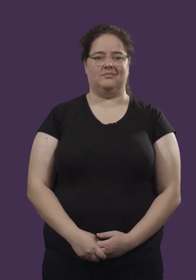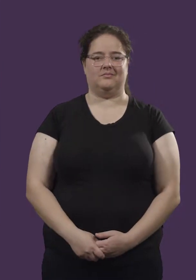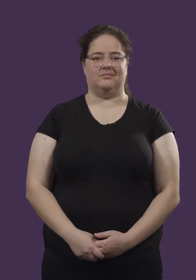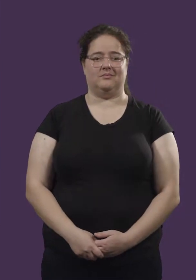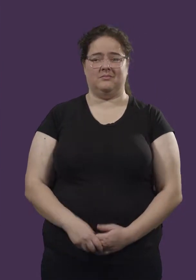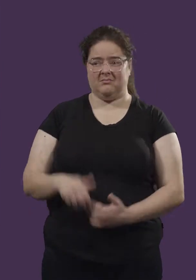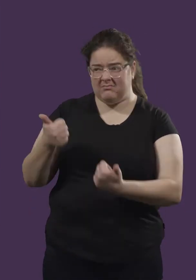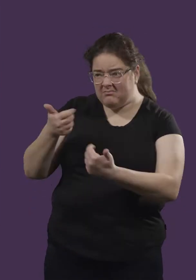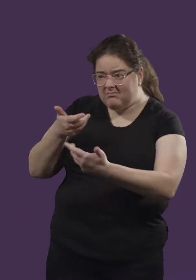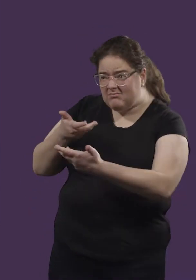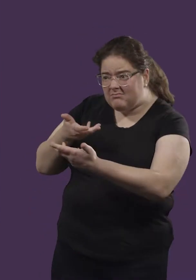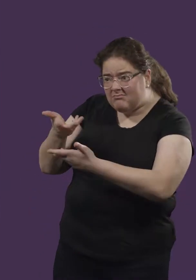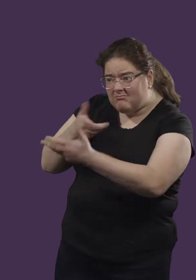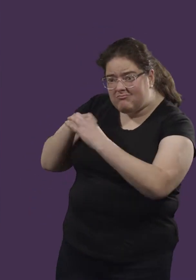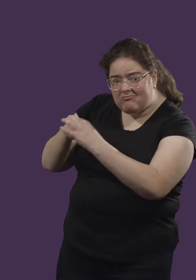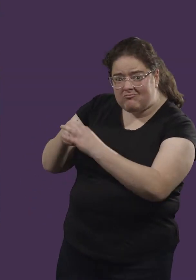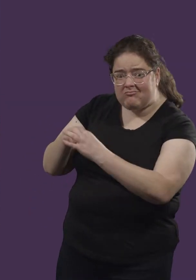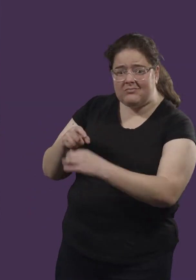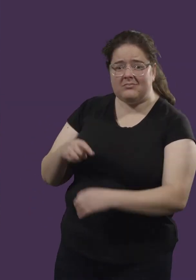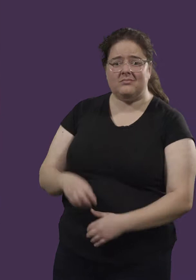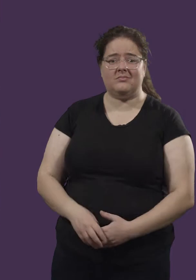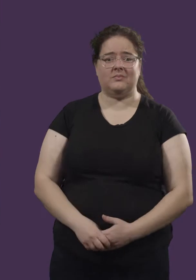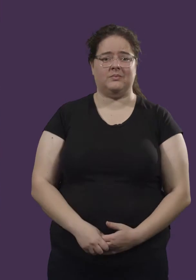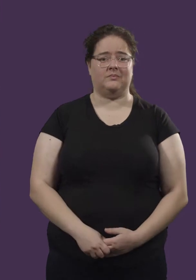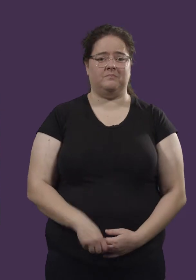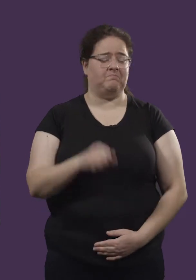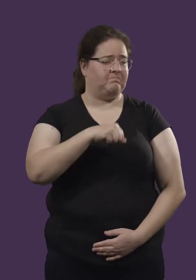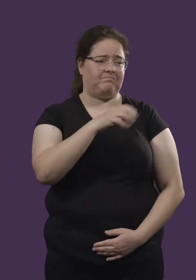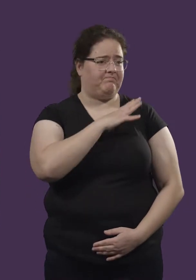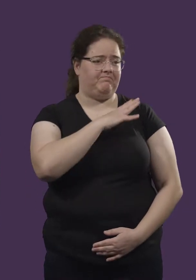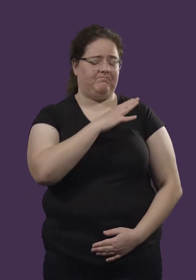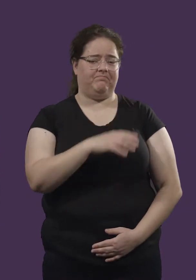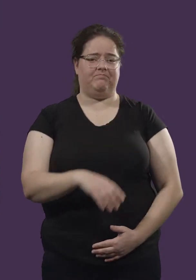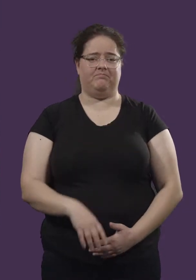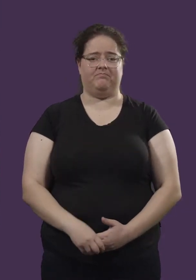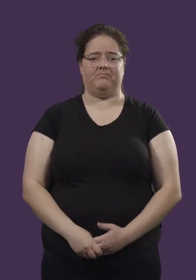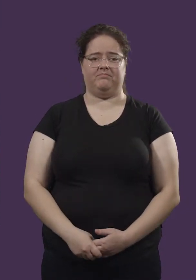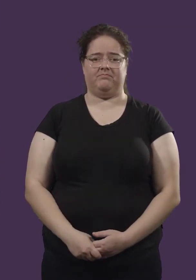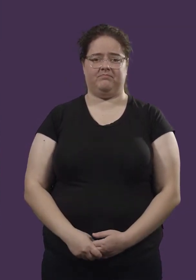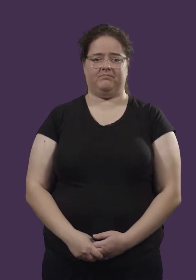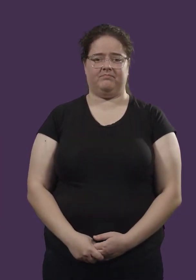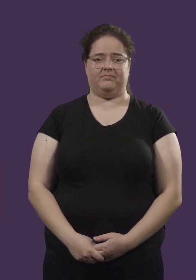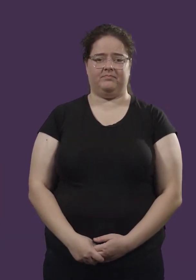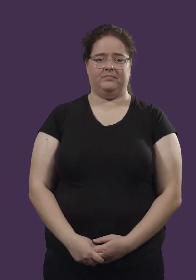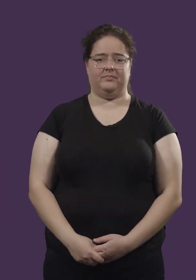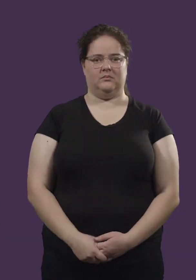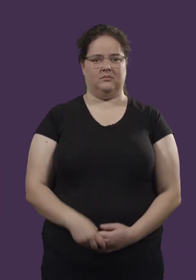Would it be okay to start with a few questions? Yeah, sure. Great.